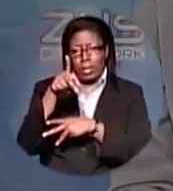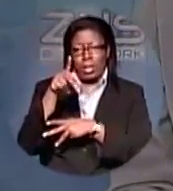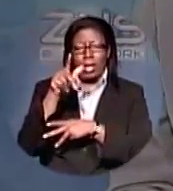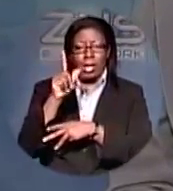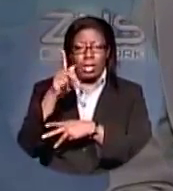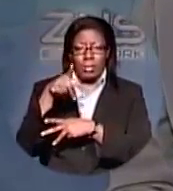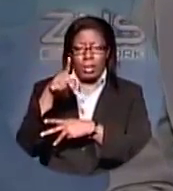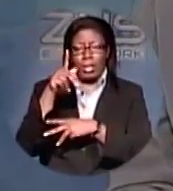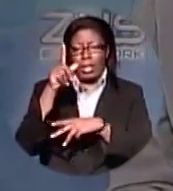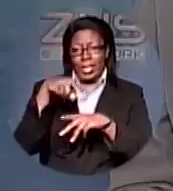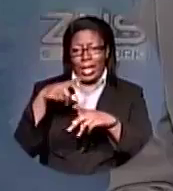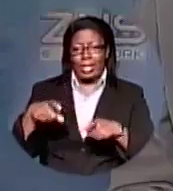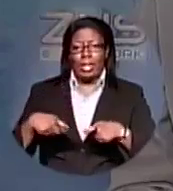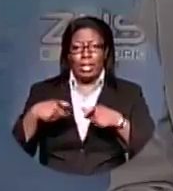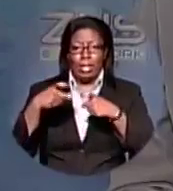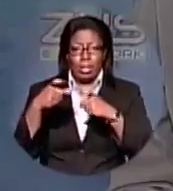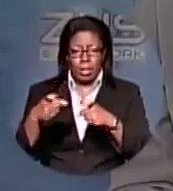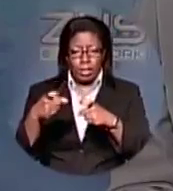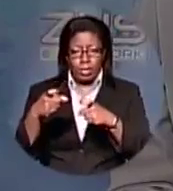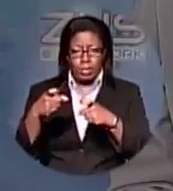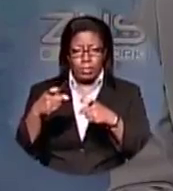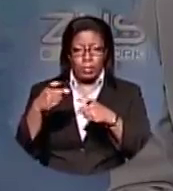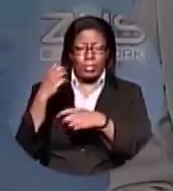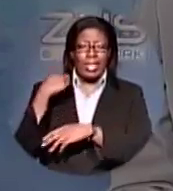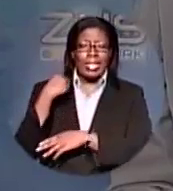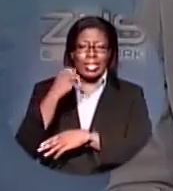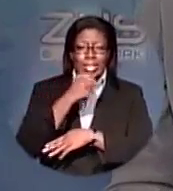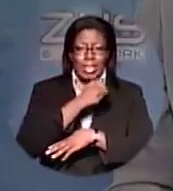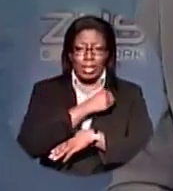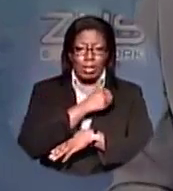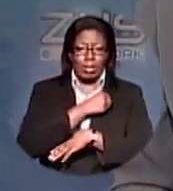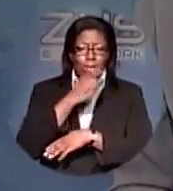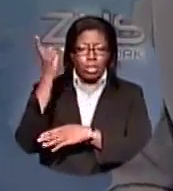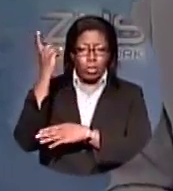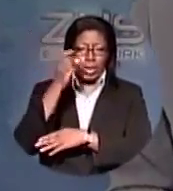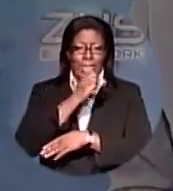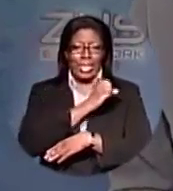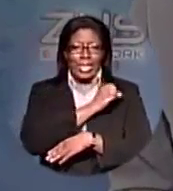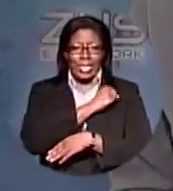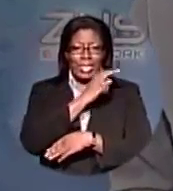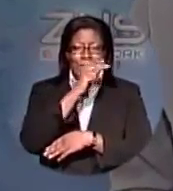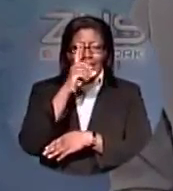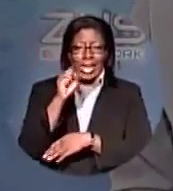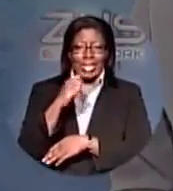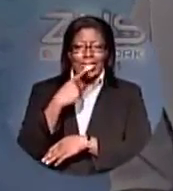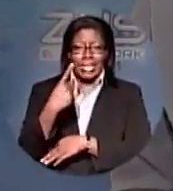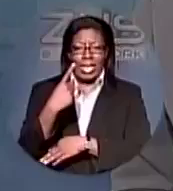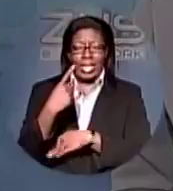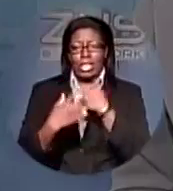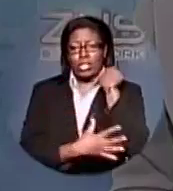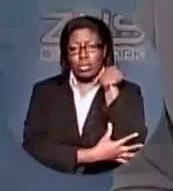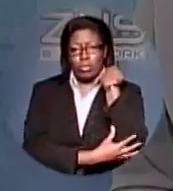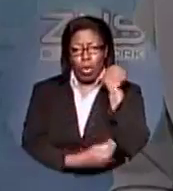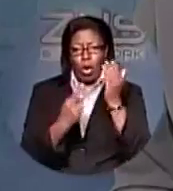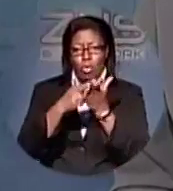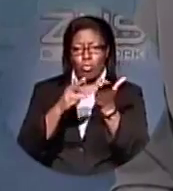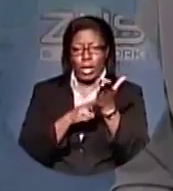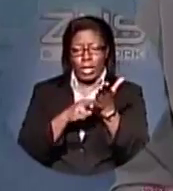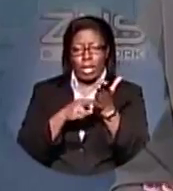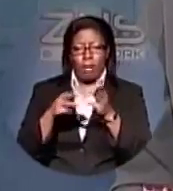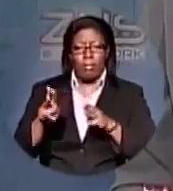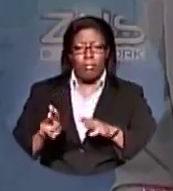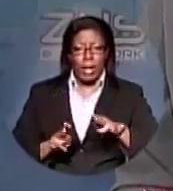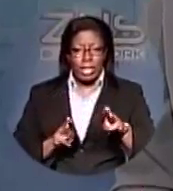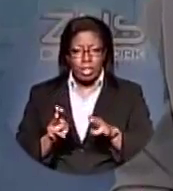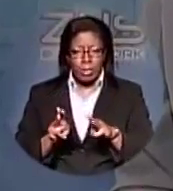on. Chairman of the Mortgage Corporation, Senator Dr. Dwayne Sands, weighing in, claims that their poor record of management